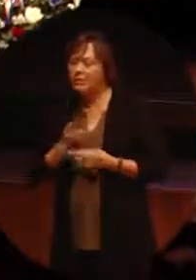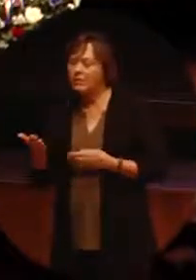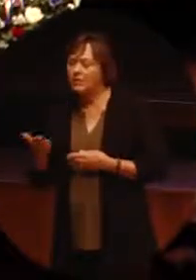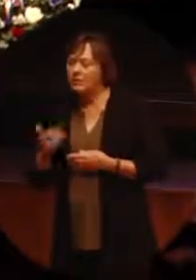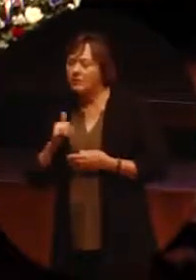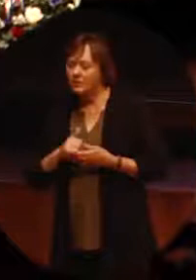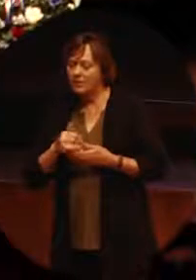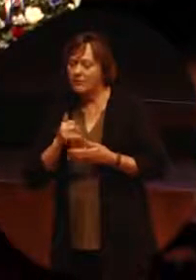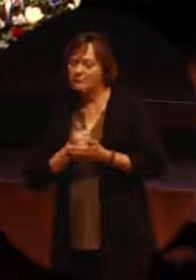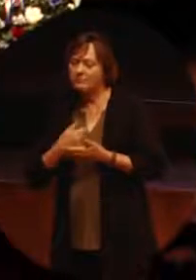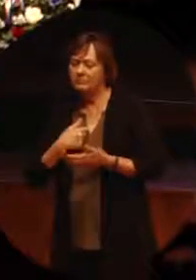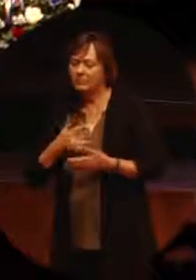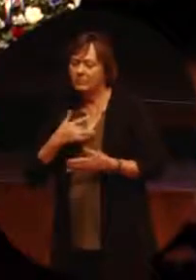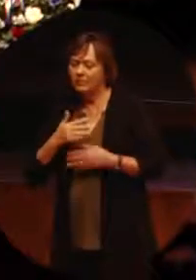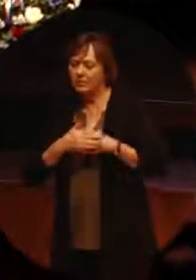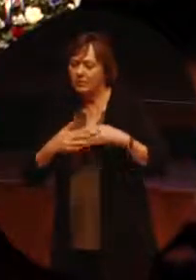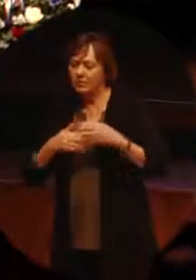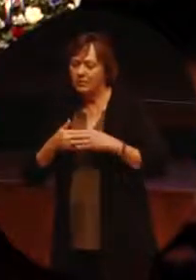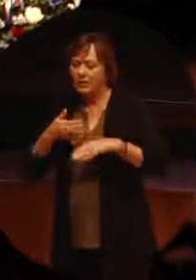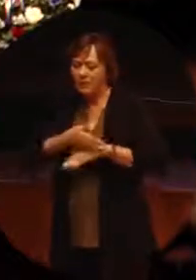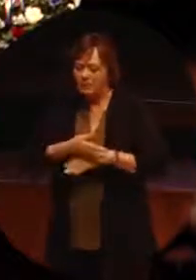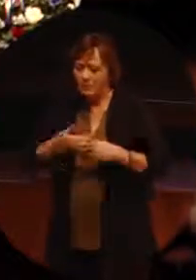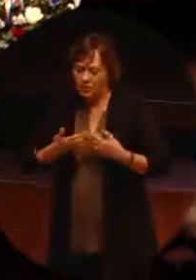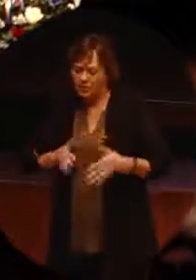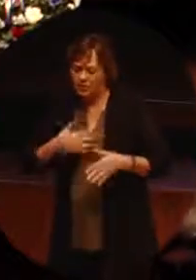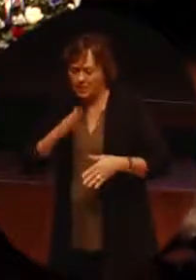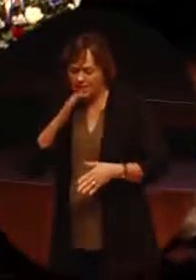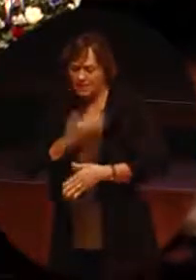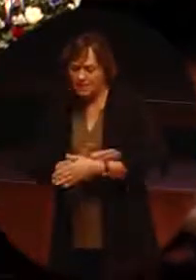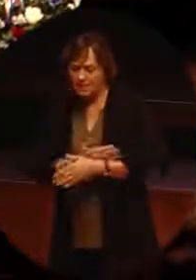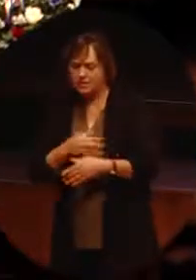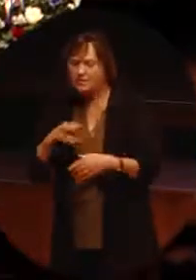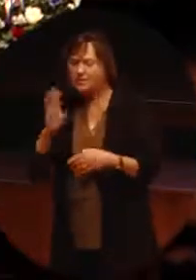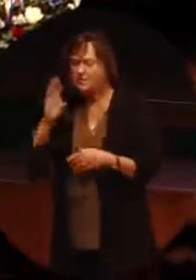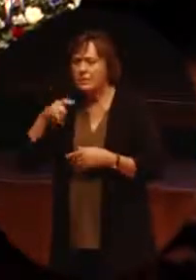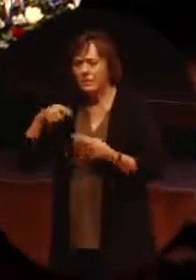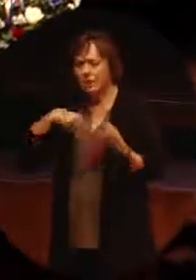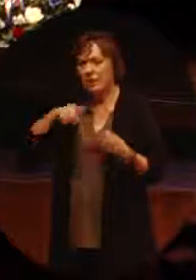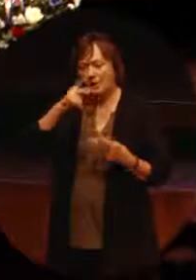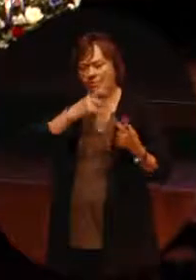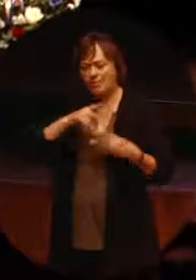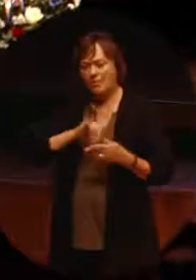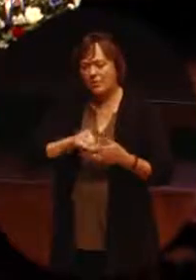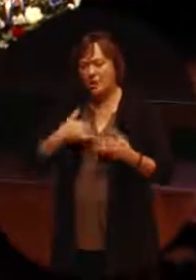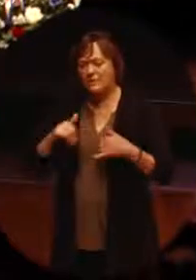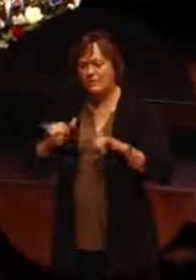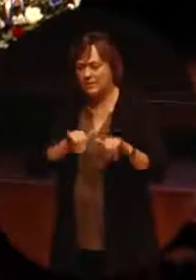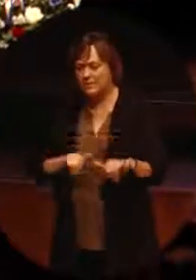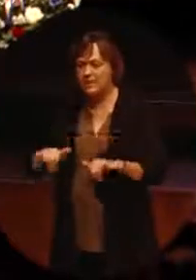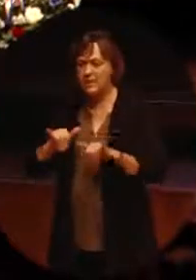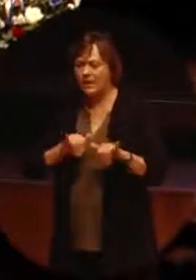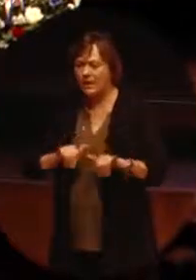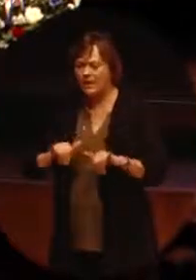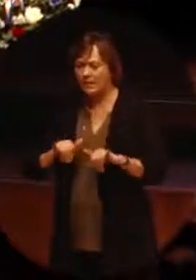one of the things that does bring comfort to me after losing my son is being around people that had